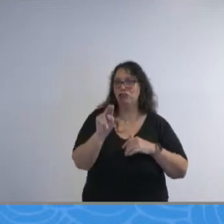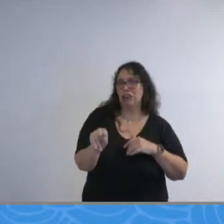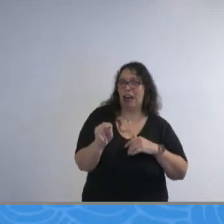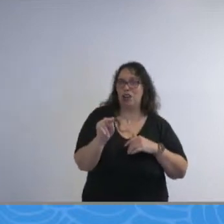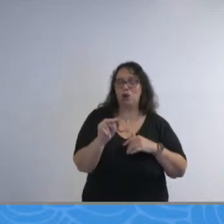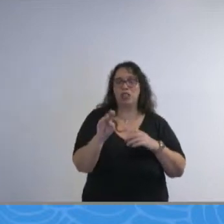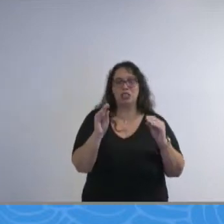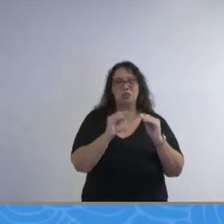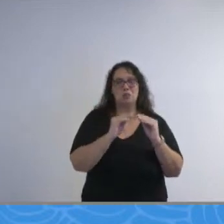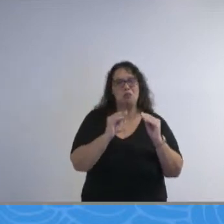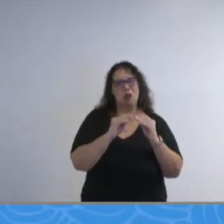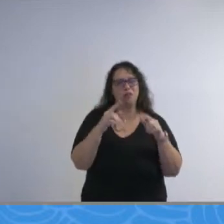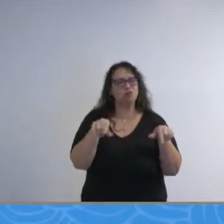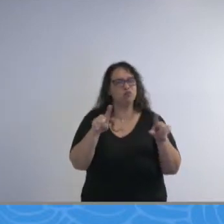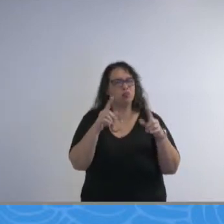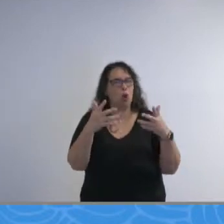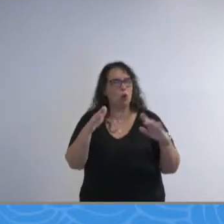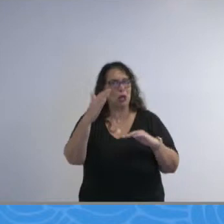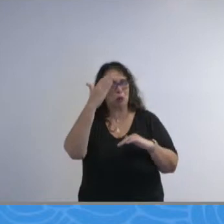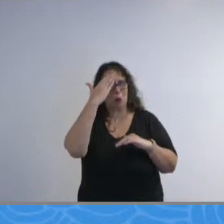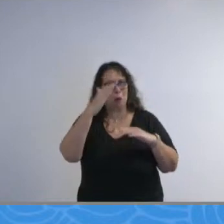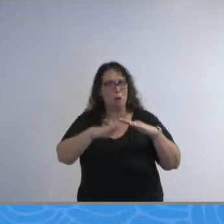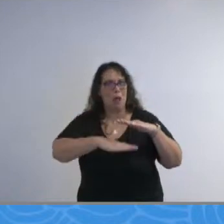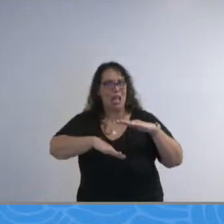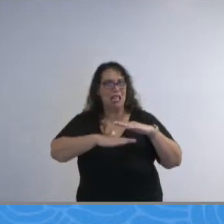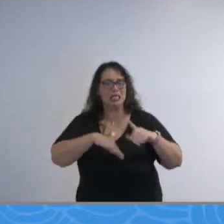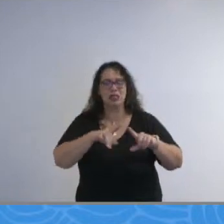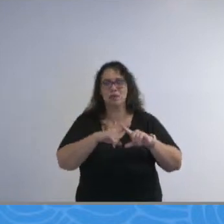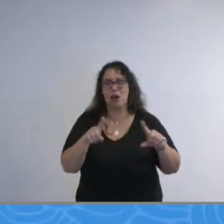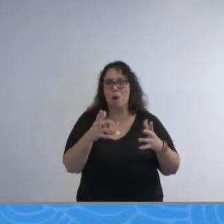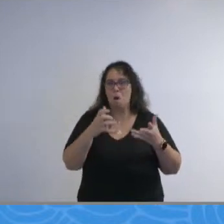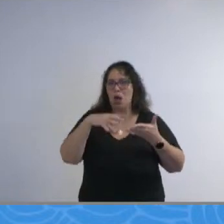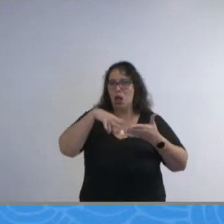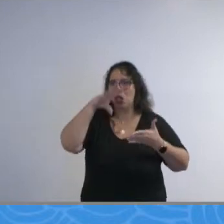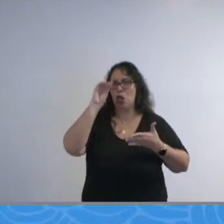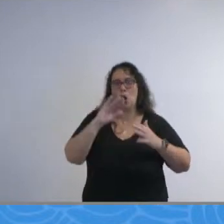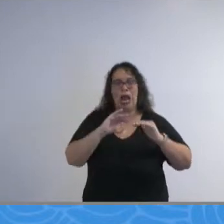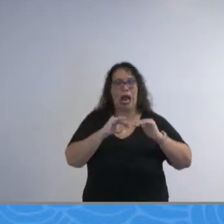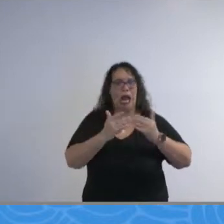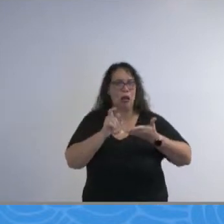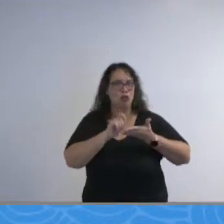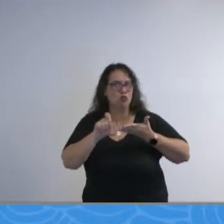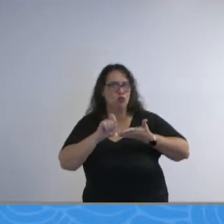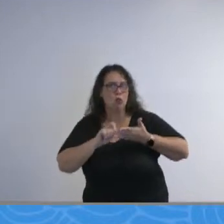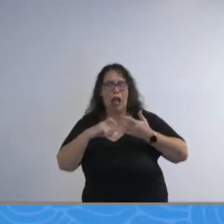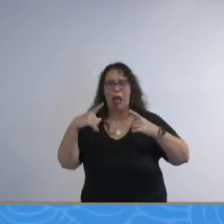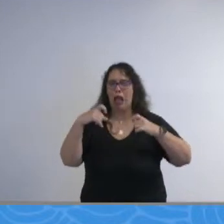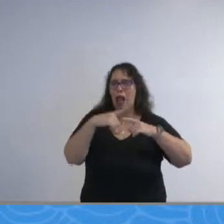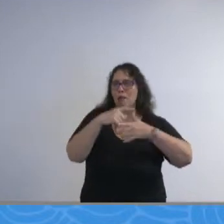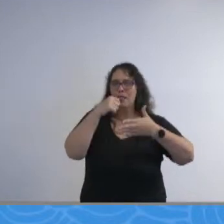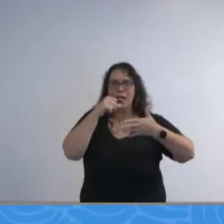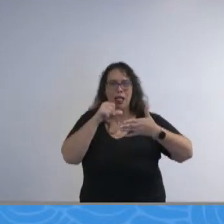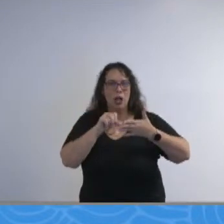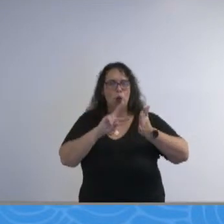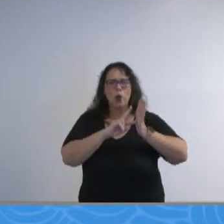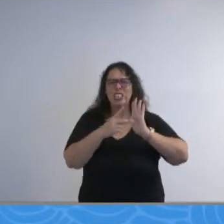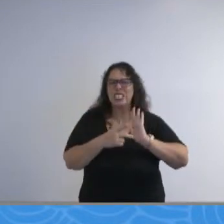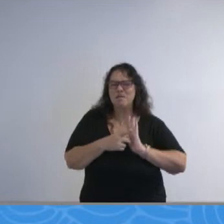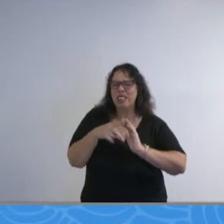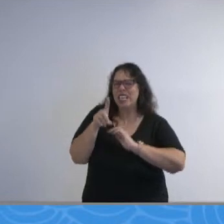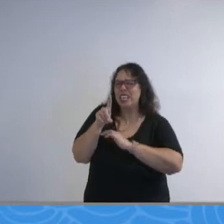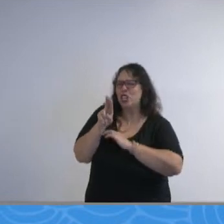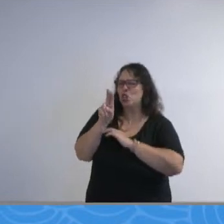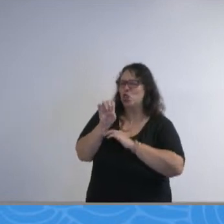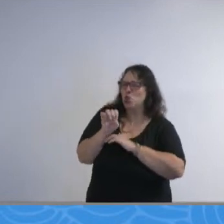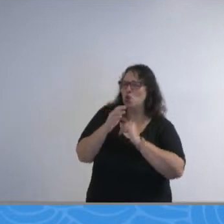geared towards those who already know the basics but want to learn, how do I write this complicated letter? What is due process? Things like